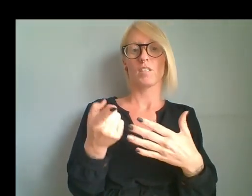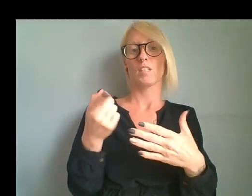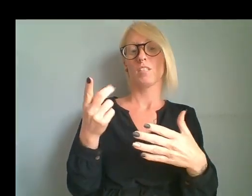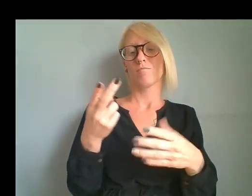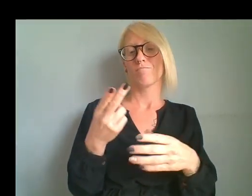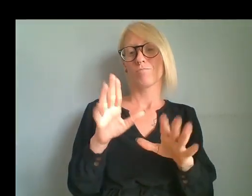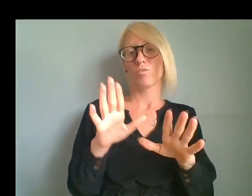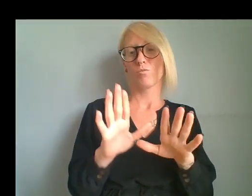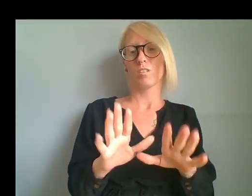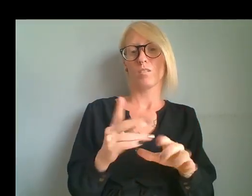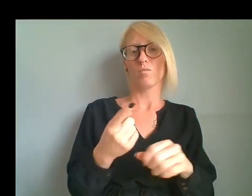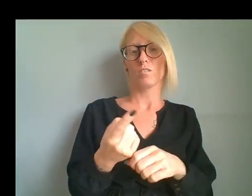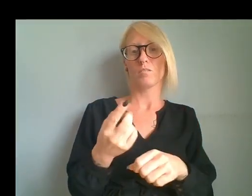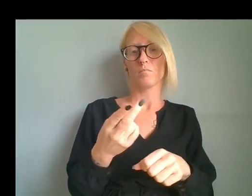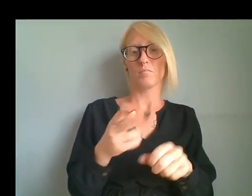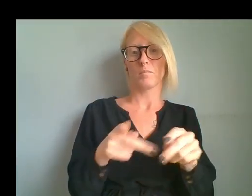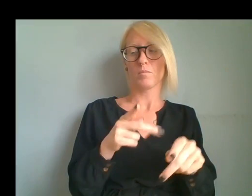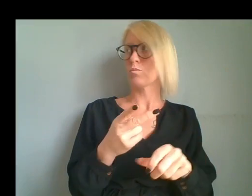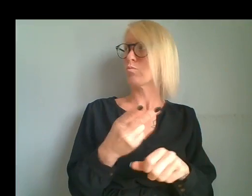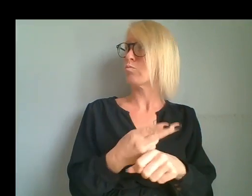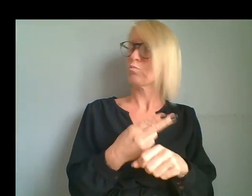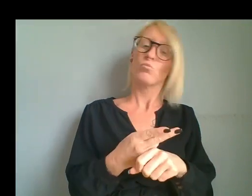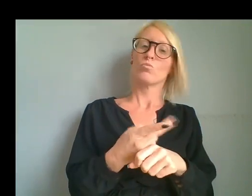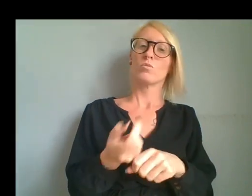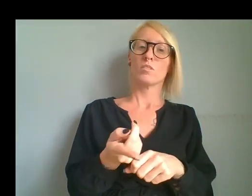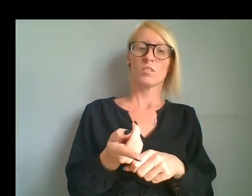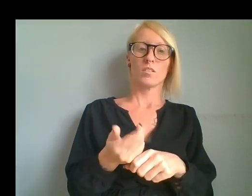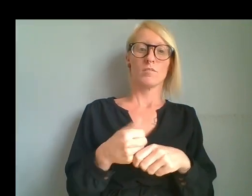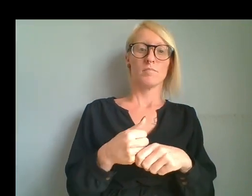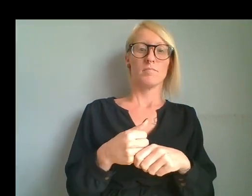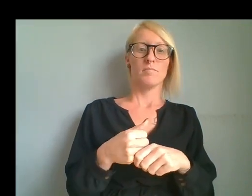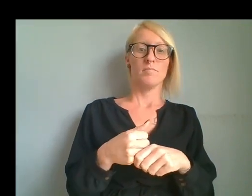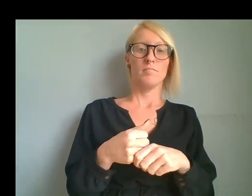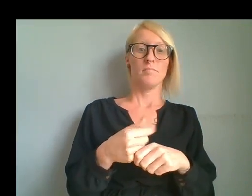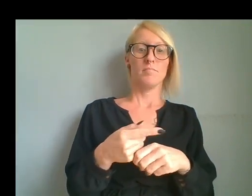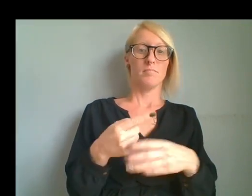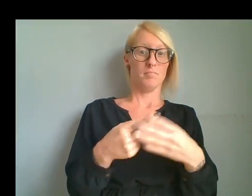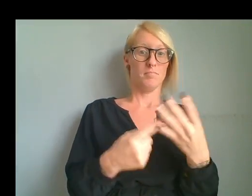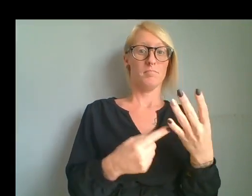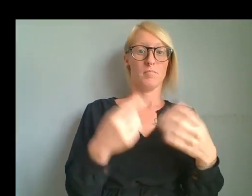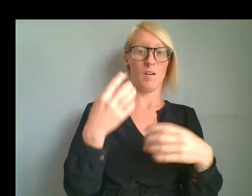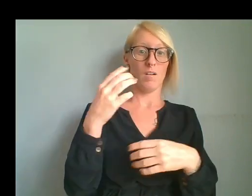use. Okay, so again, for how, the why, and when.